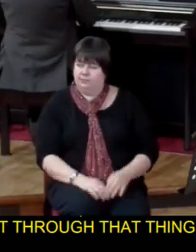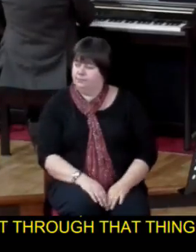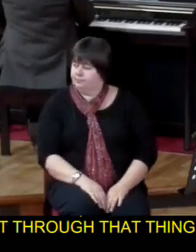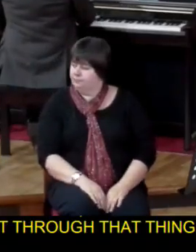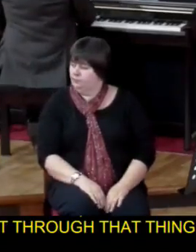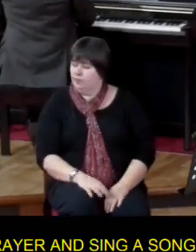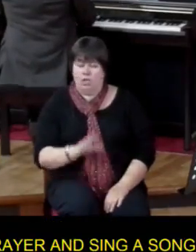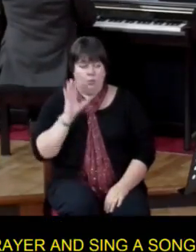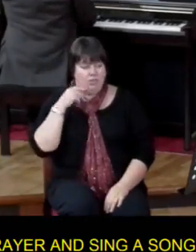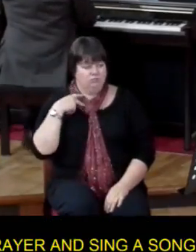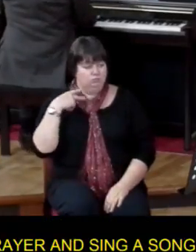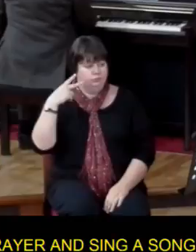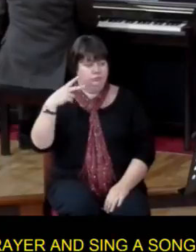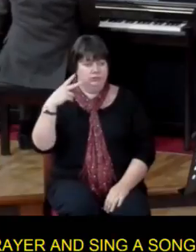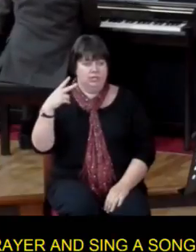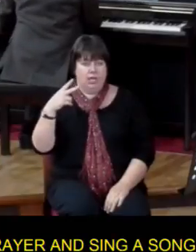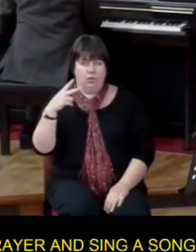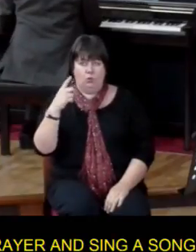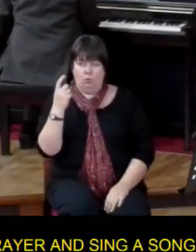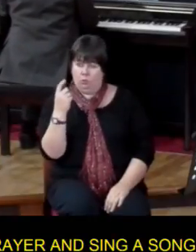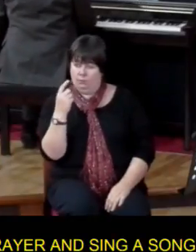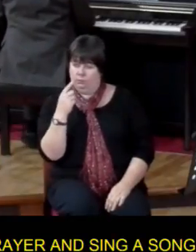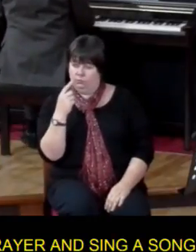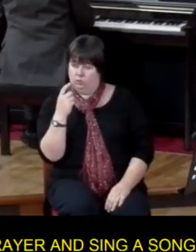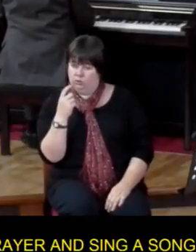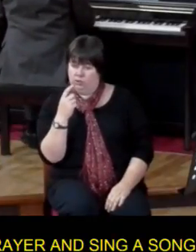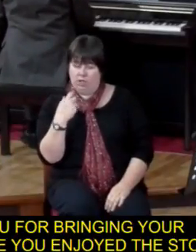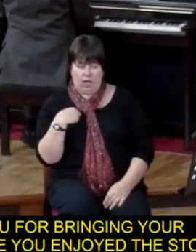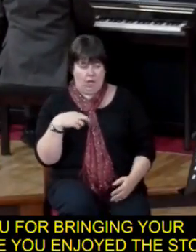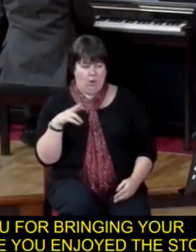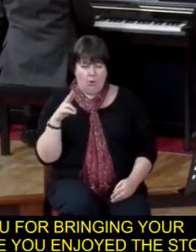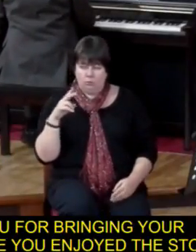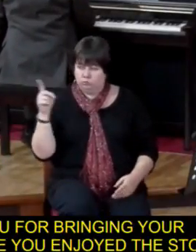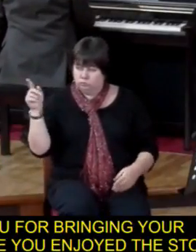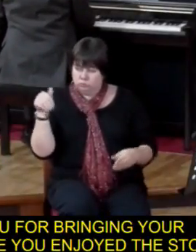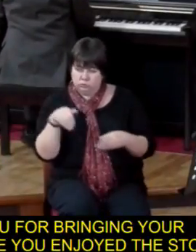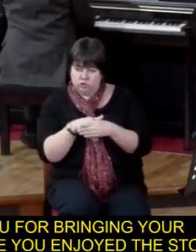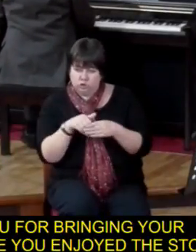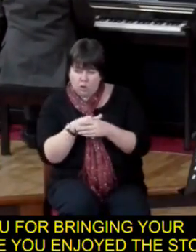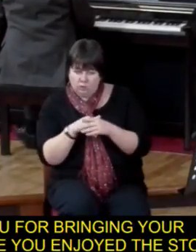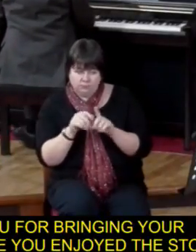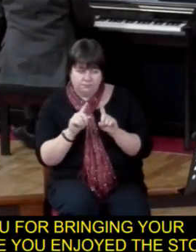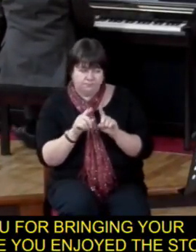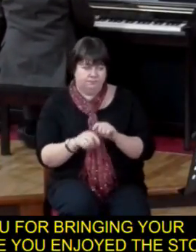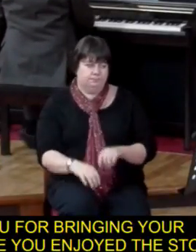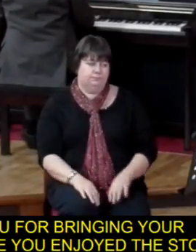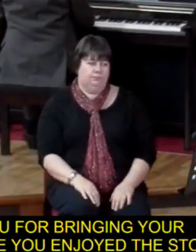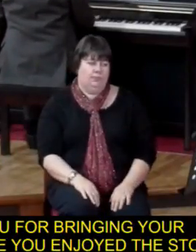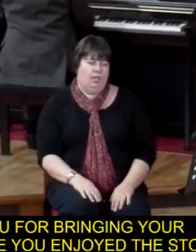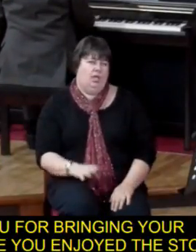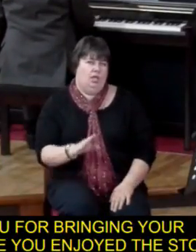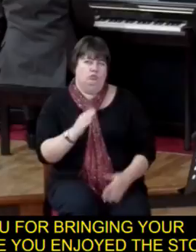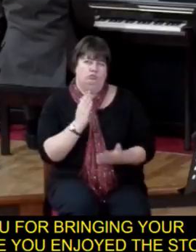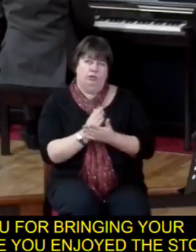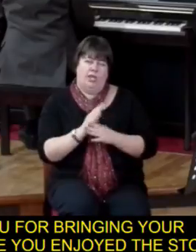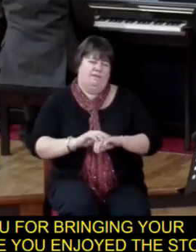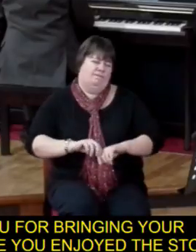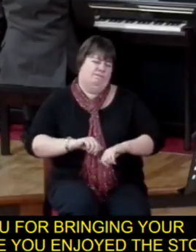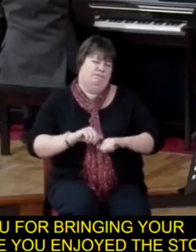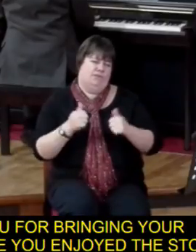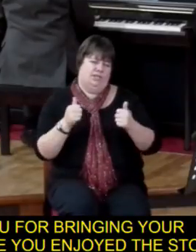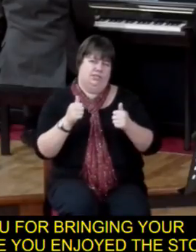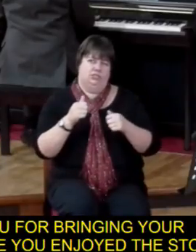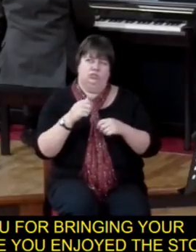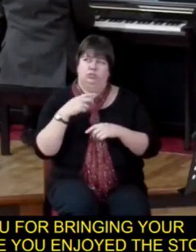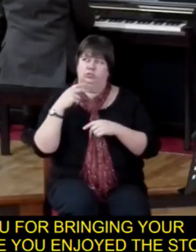Now, we're going to sing a song together to finish, and I hope that you're going to join in doing this, all the young folk as well. It's a great song of